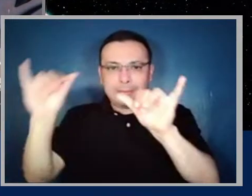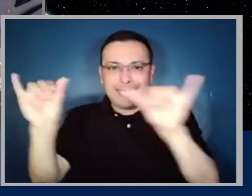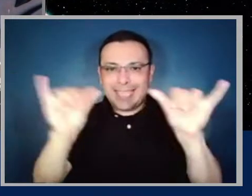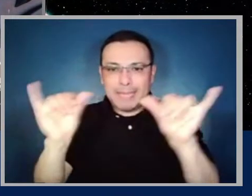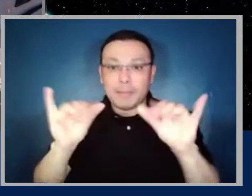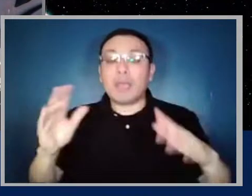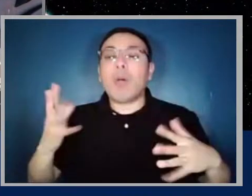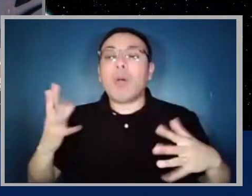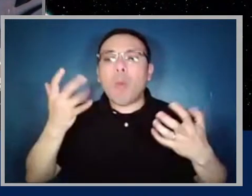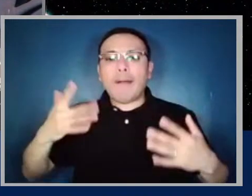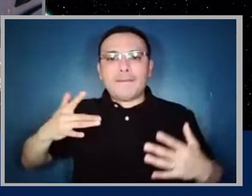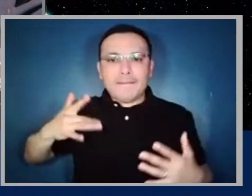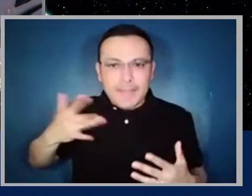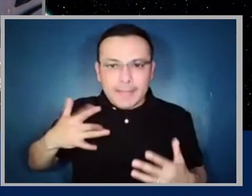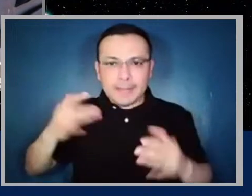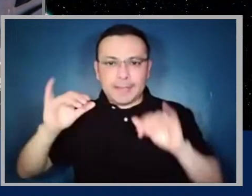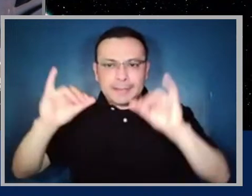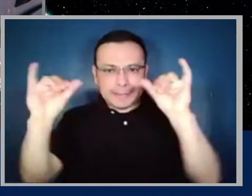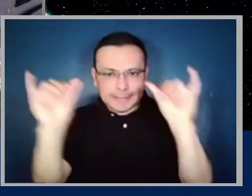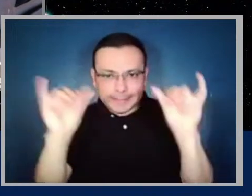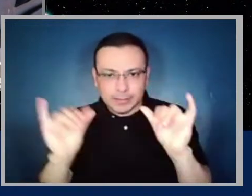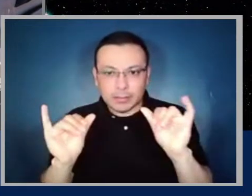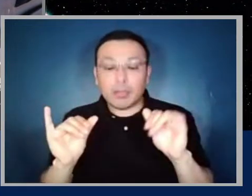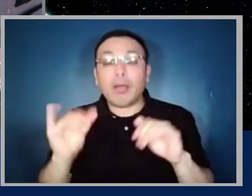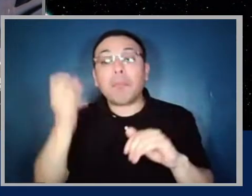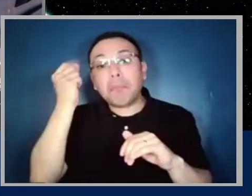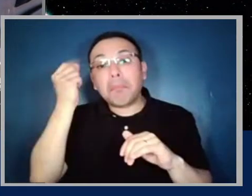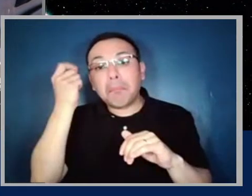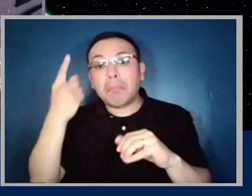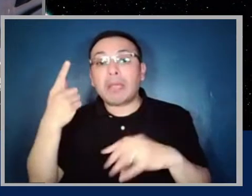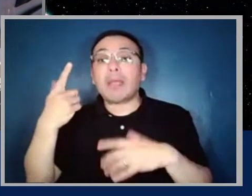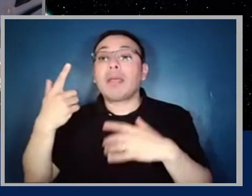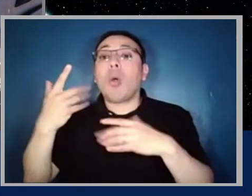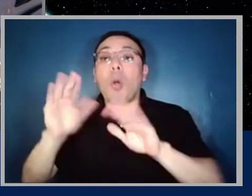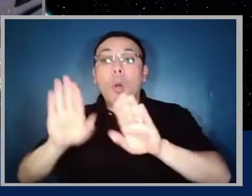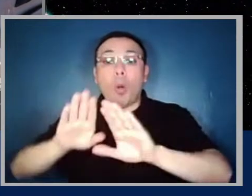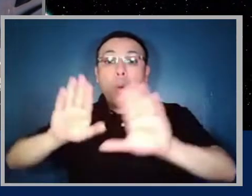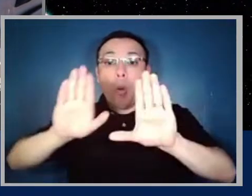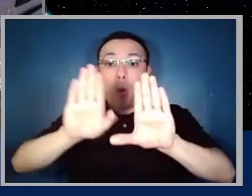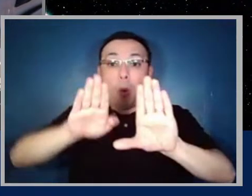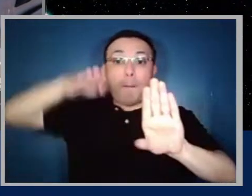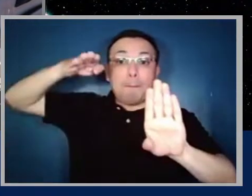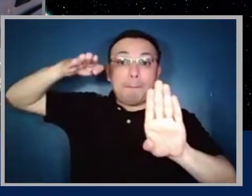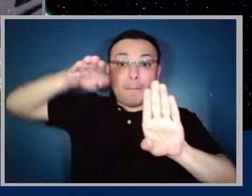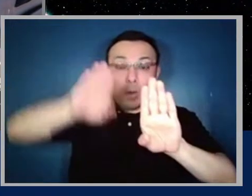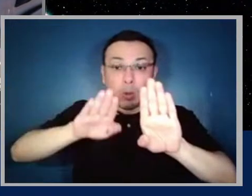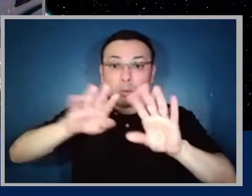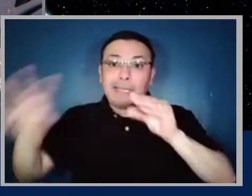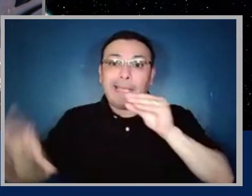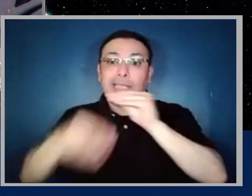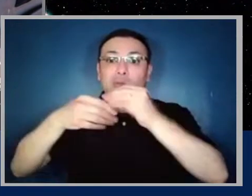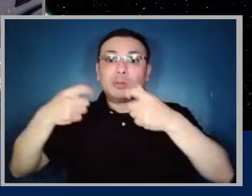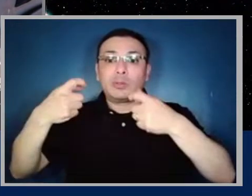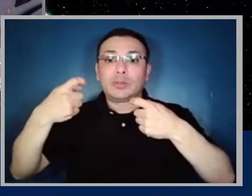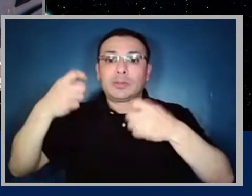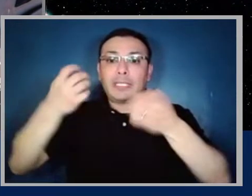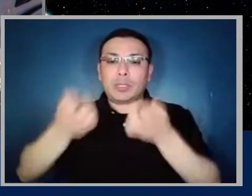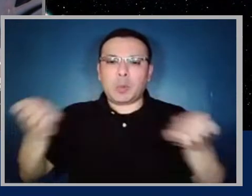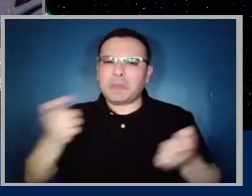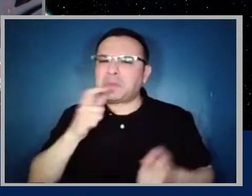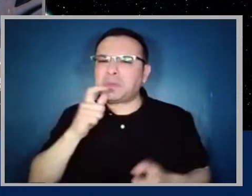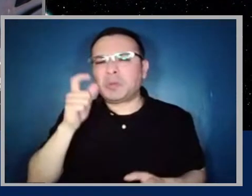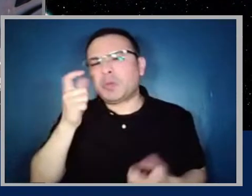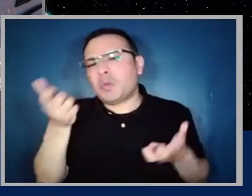similar to the capsule. But we don't need all this extra equipment to be able to open and close the hatch. It does, Artemis capsule does have a top hatch